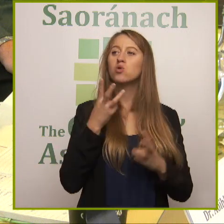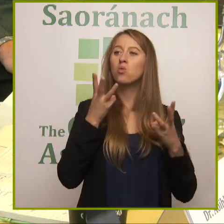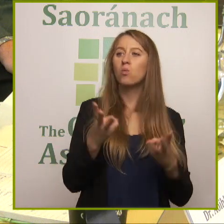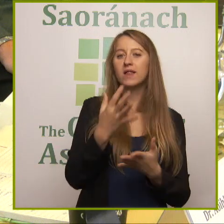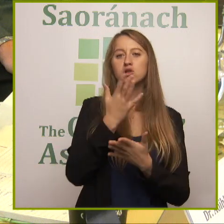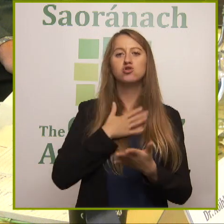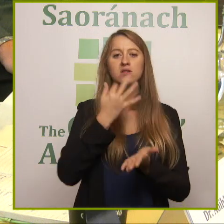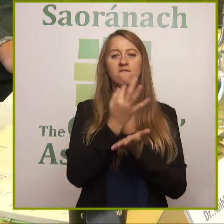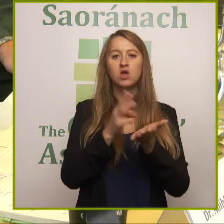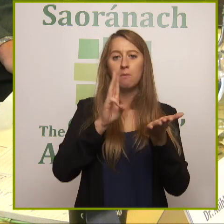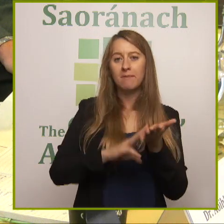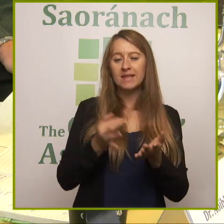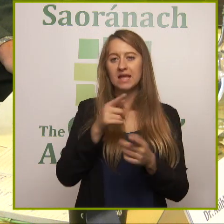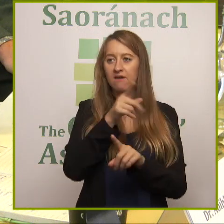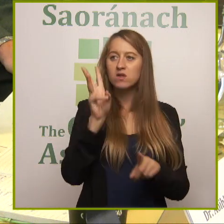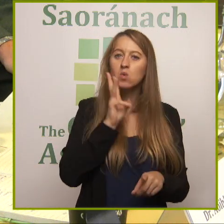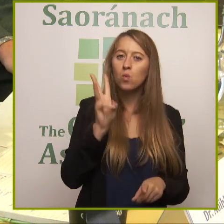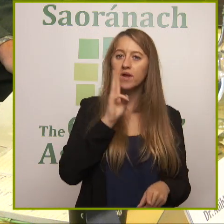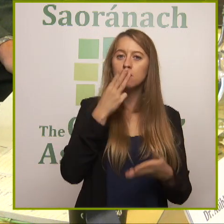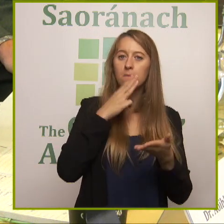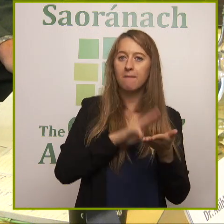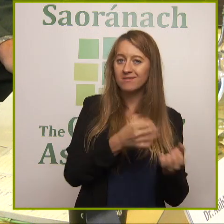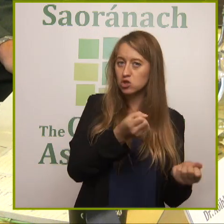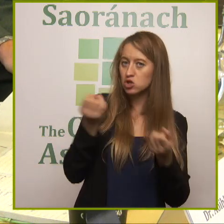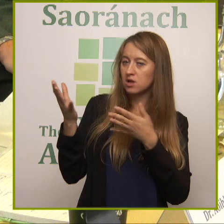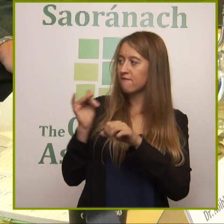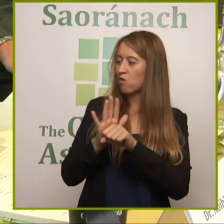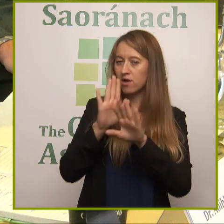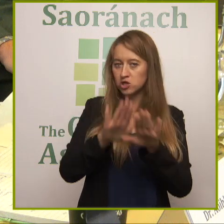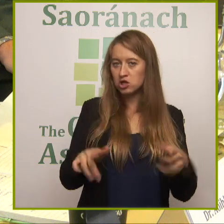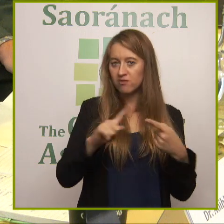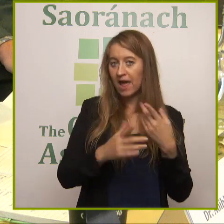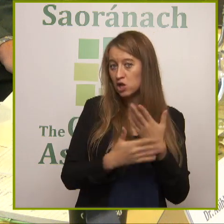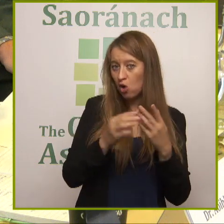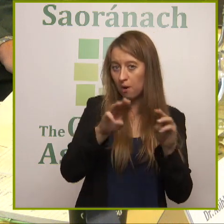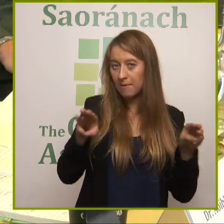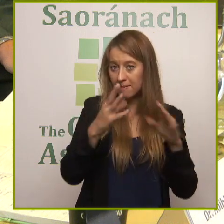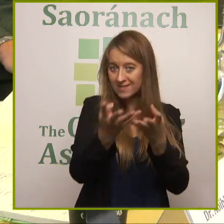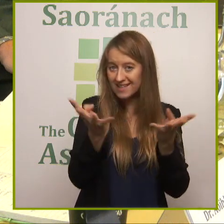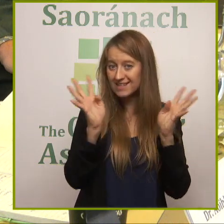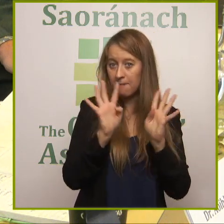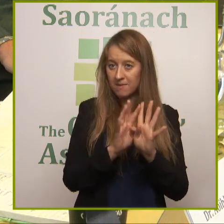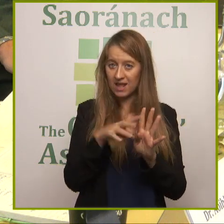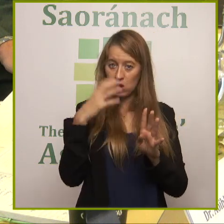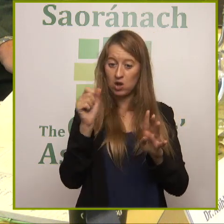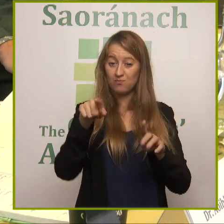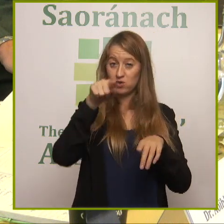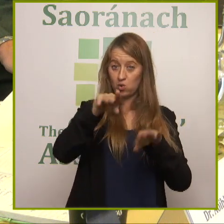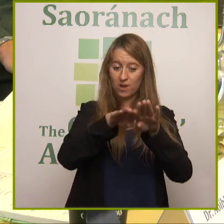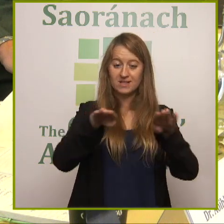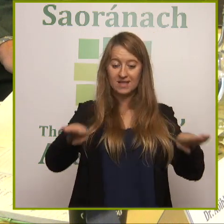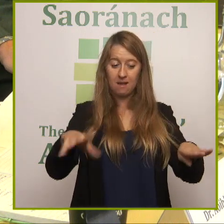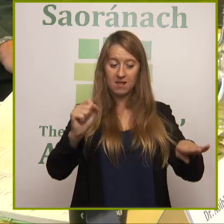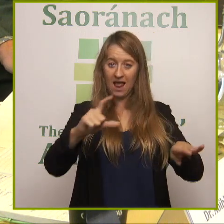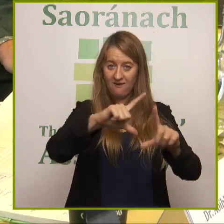Children and Young People's Assembly, there should be a leaf on your table to write them a message, and the organisers of that assembly